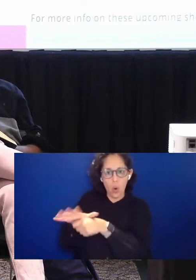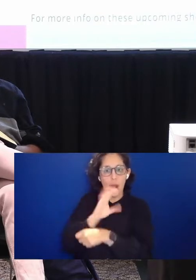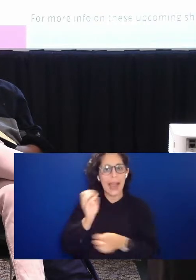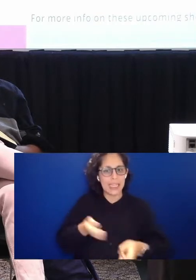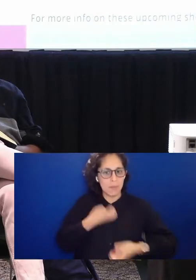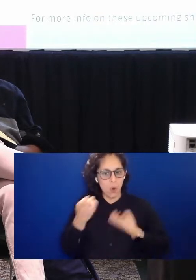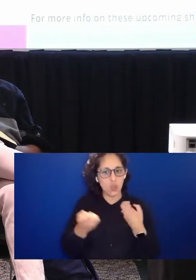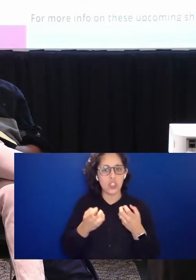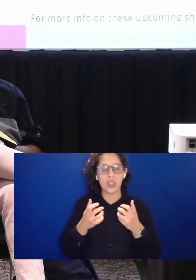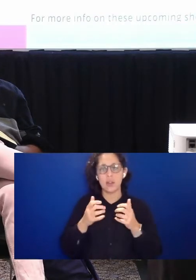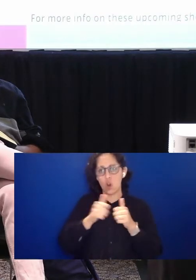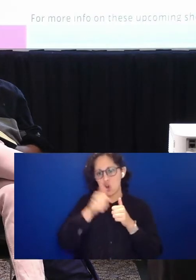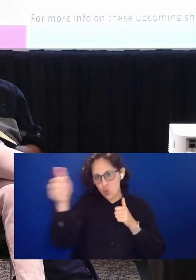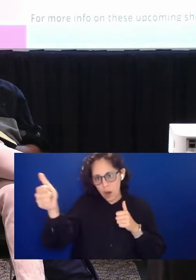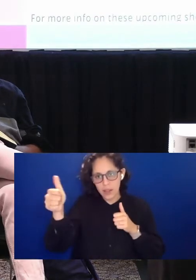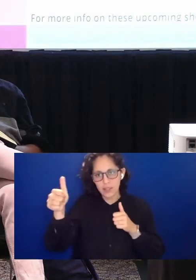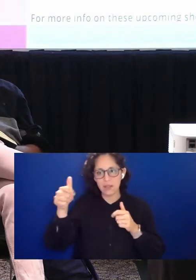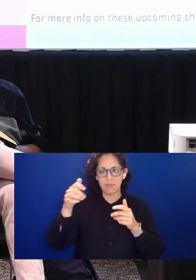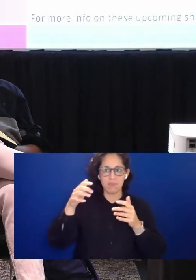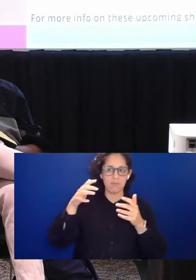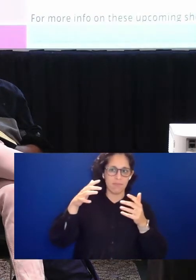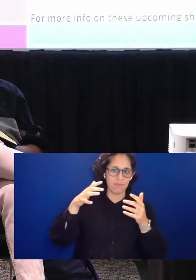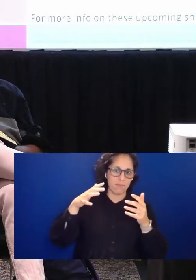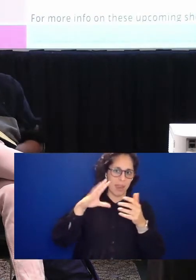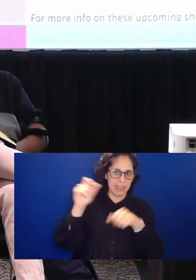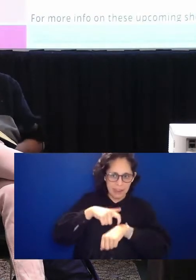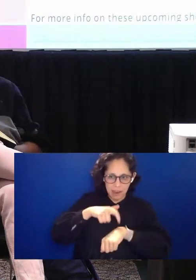and time and all of those things.